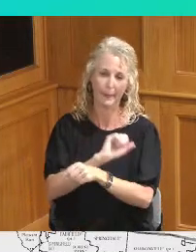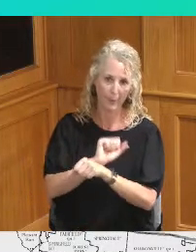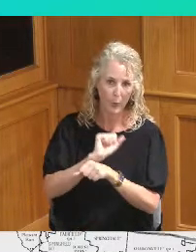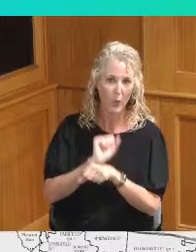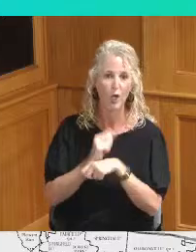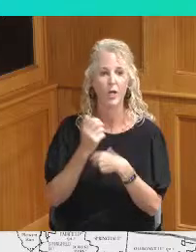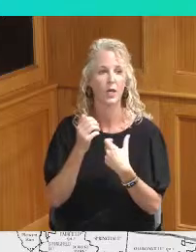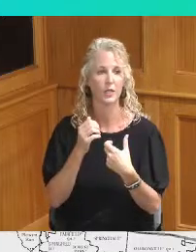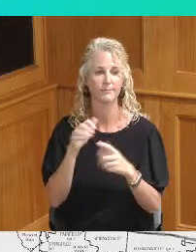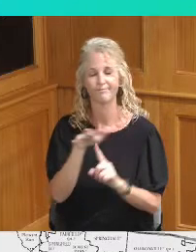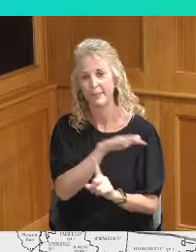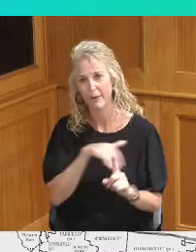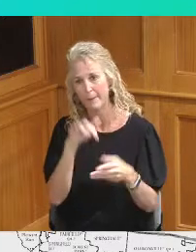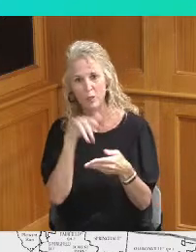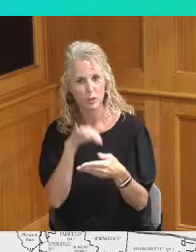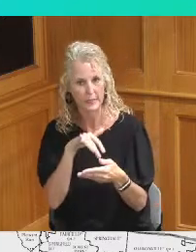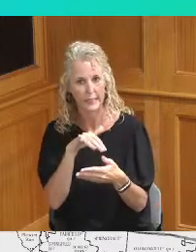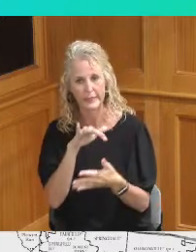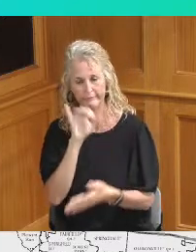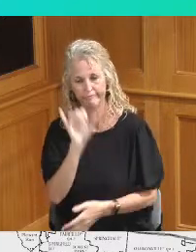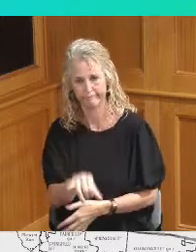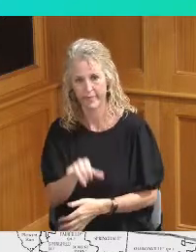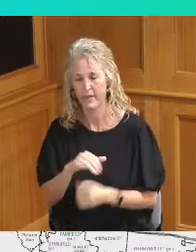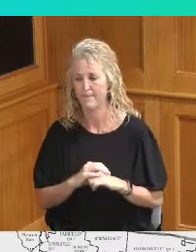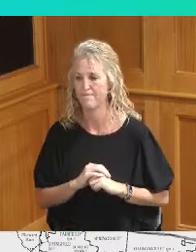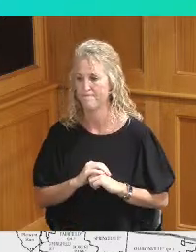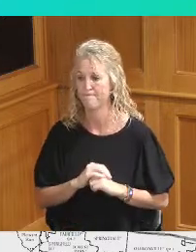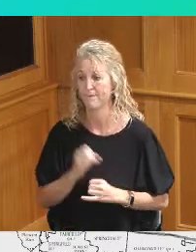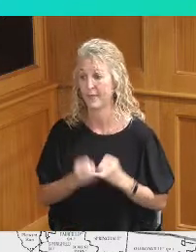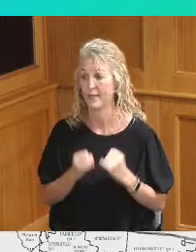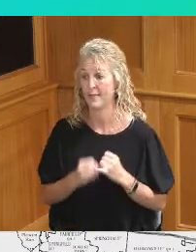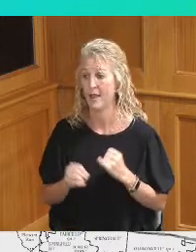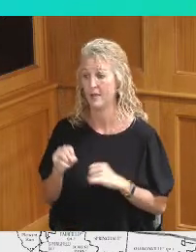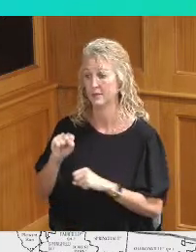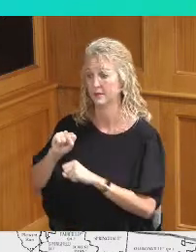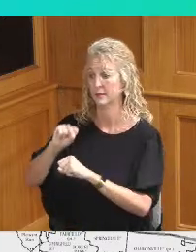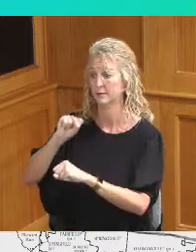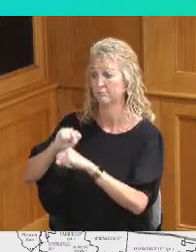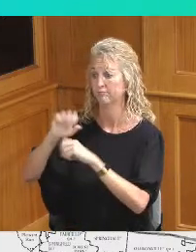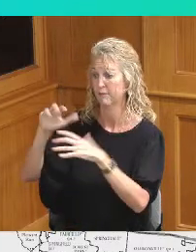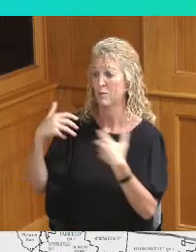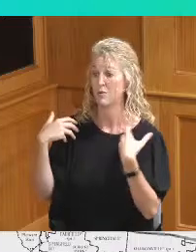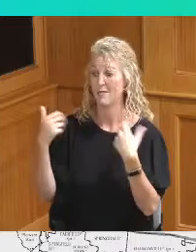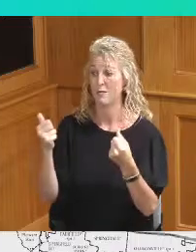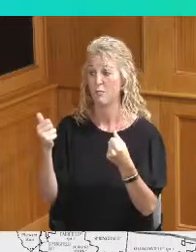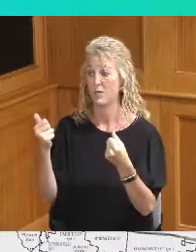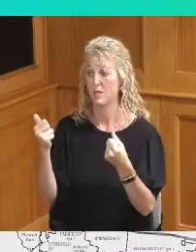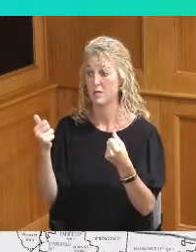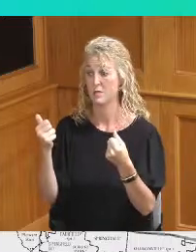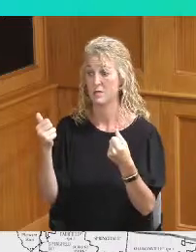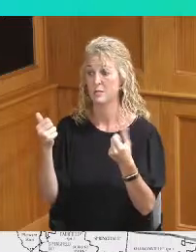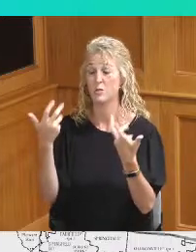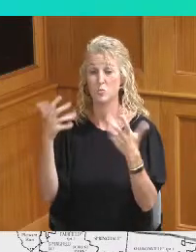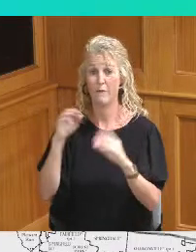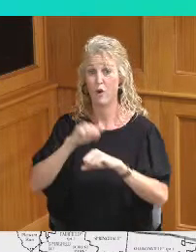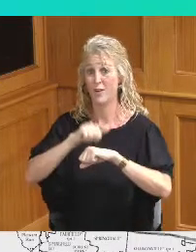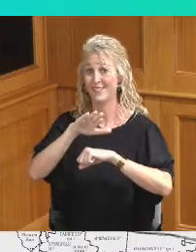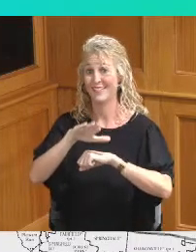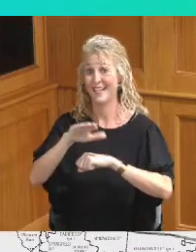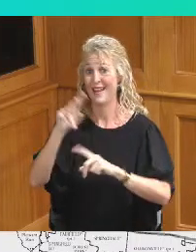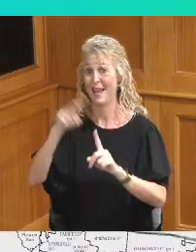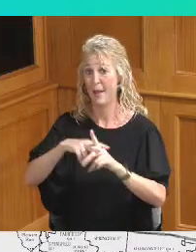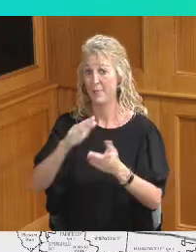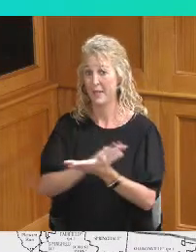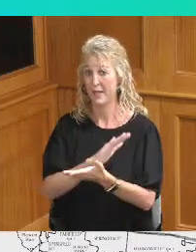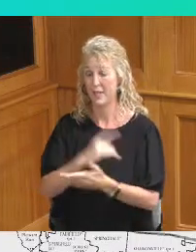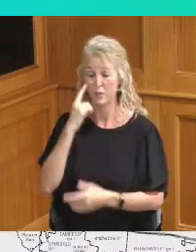assessments and environmental reports on the building. Finally, in Mount Healthy, we have submitted an application for the